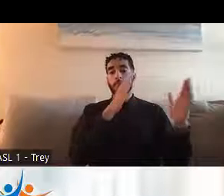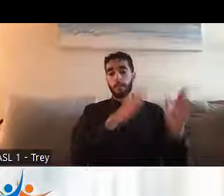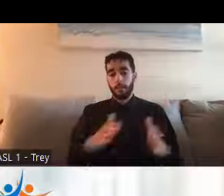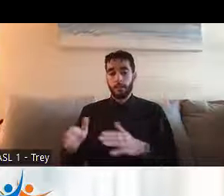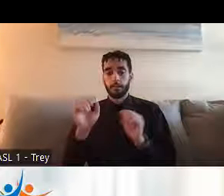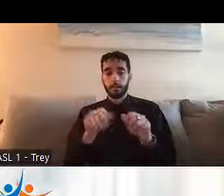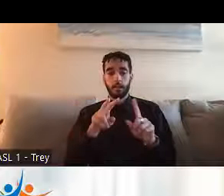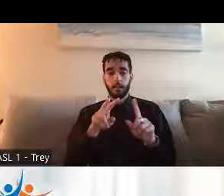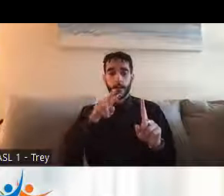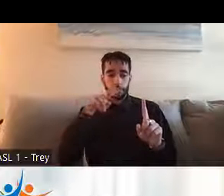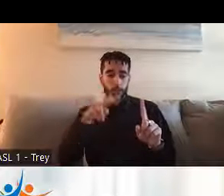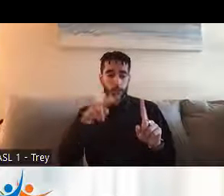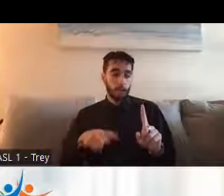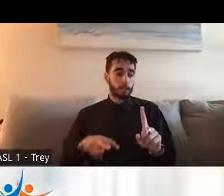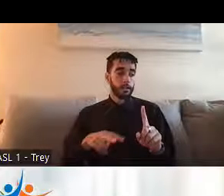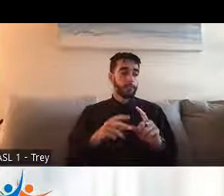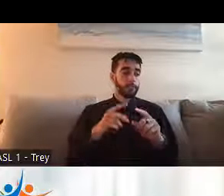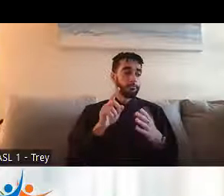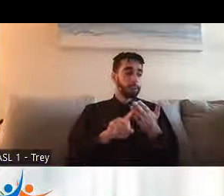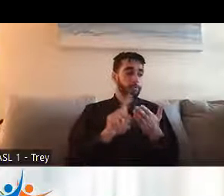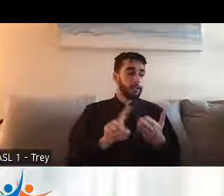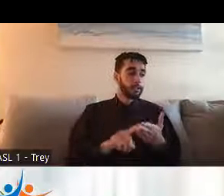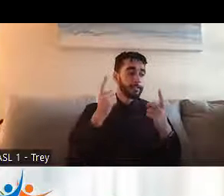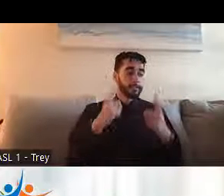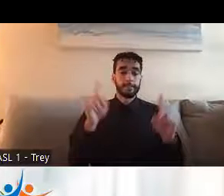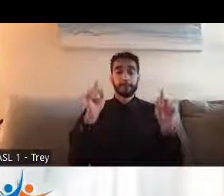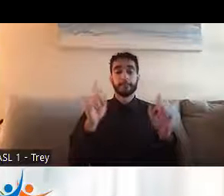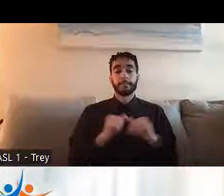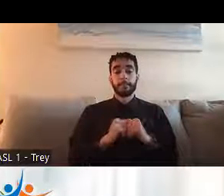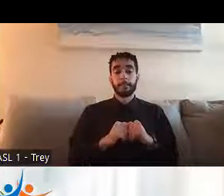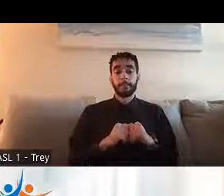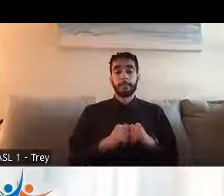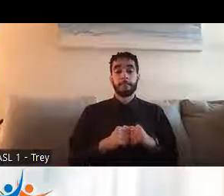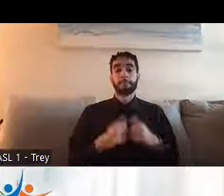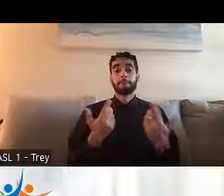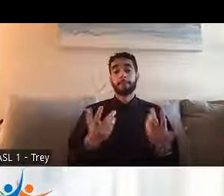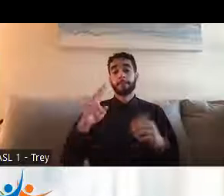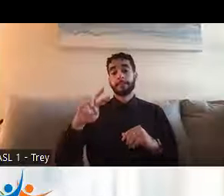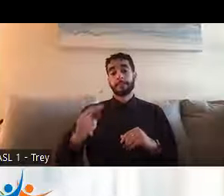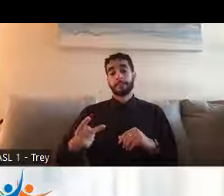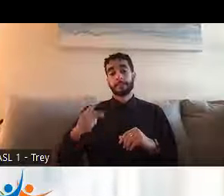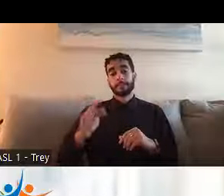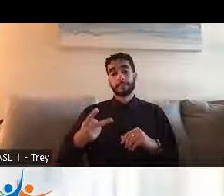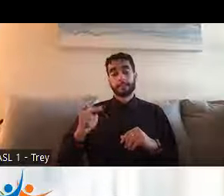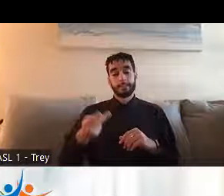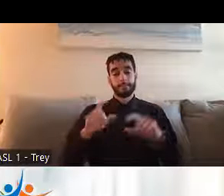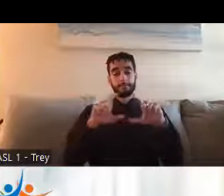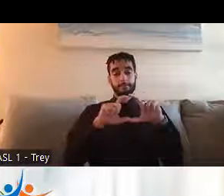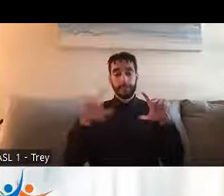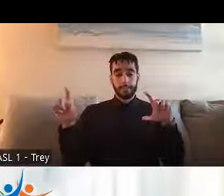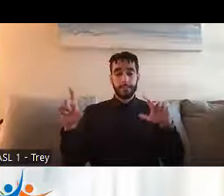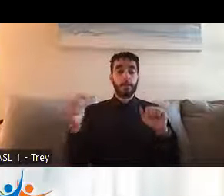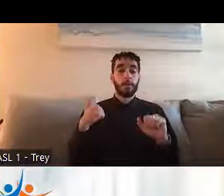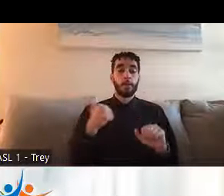their continued success and reach. And then in our current second phase of the California Healthy Brain Initiative, we look to lead